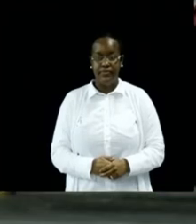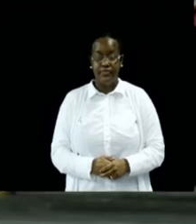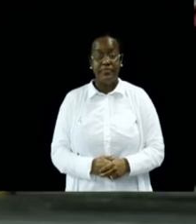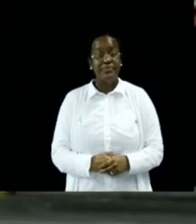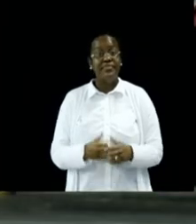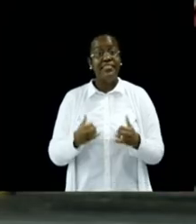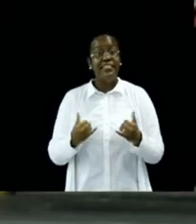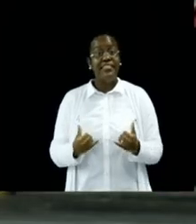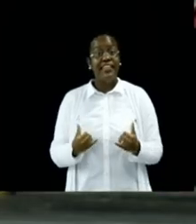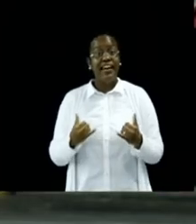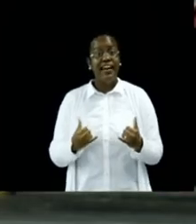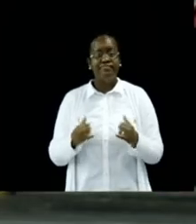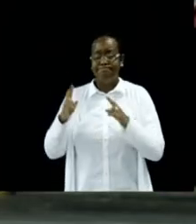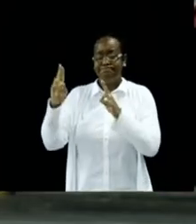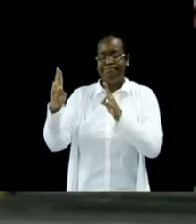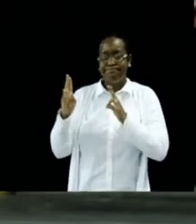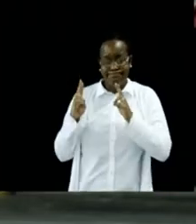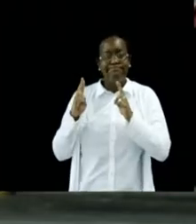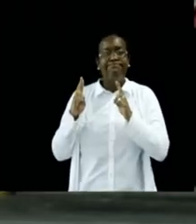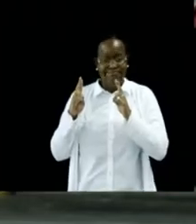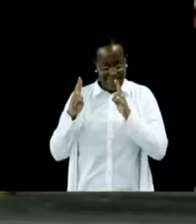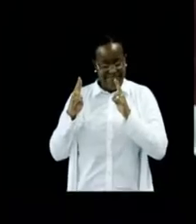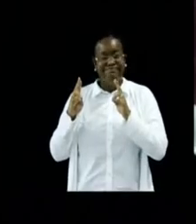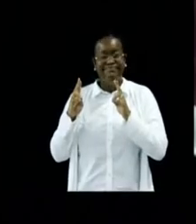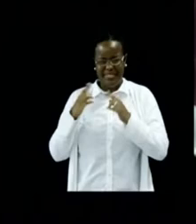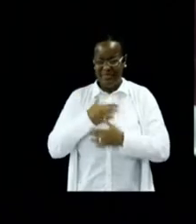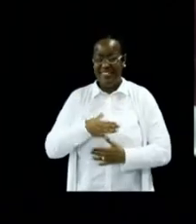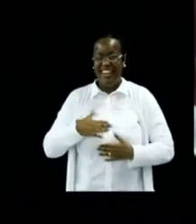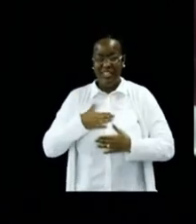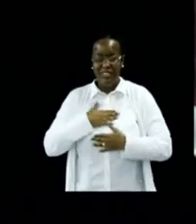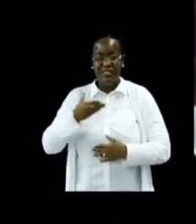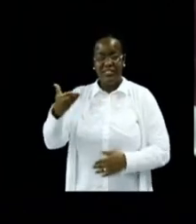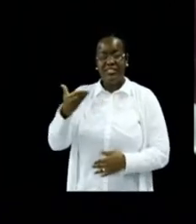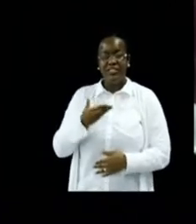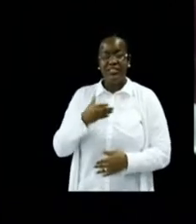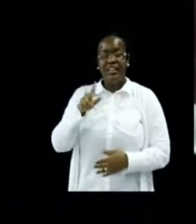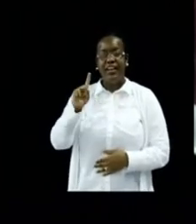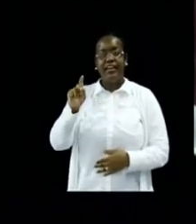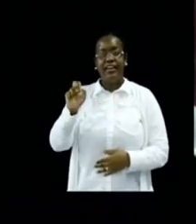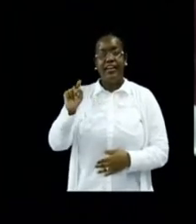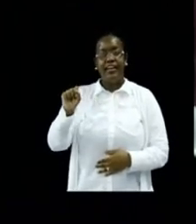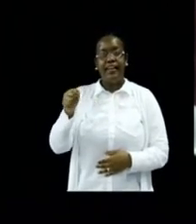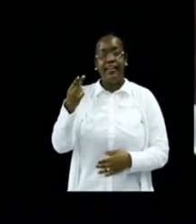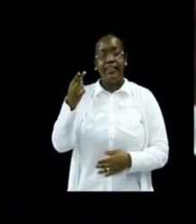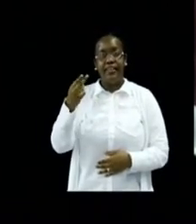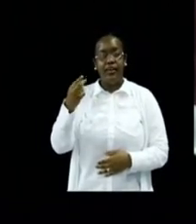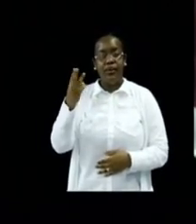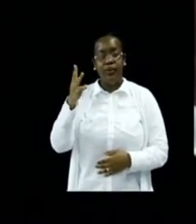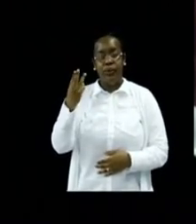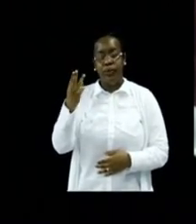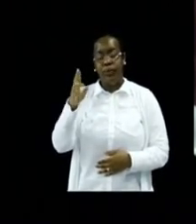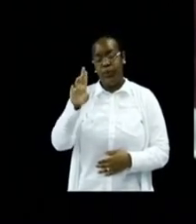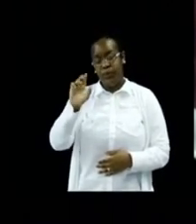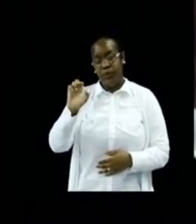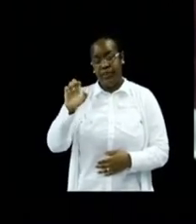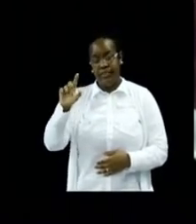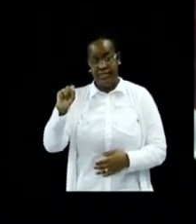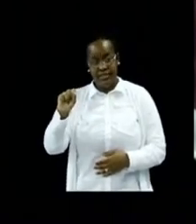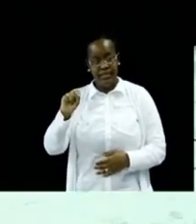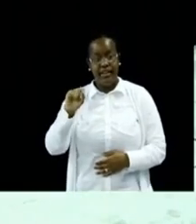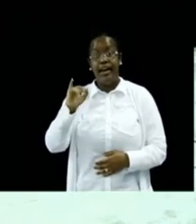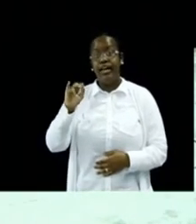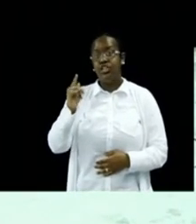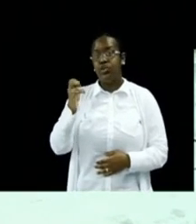It is now my distinct pleasure to introduce Mr. Kenan Hewitt, Interim President of Texas Southern University. Mr.